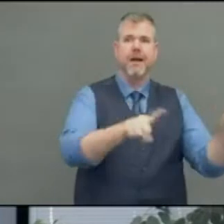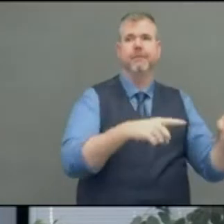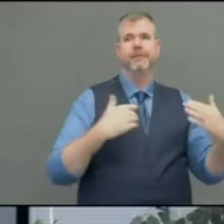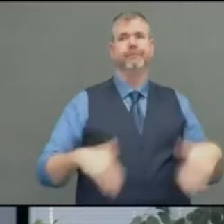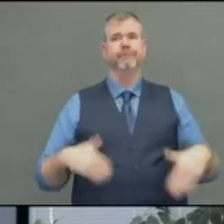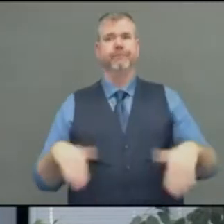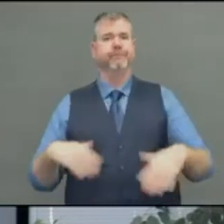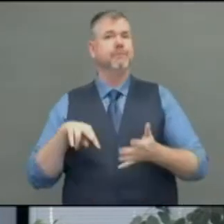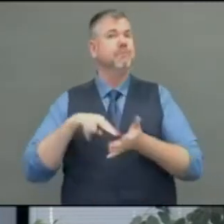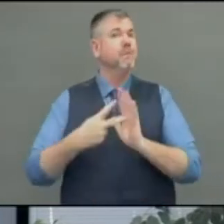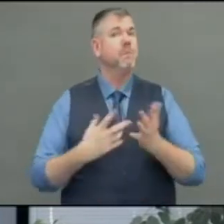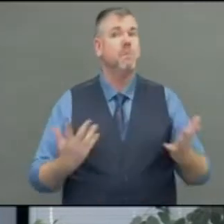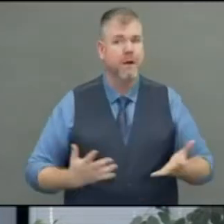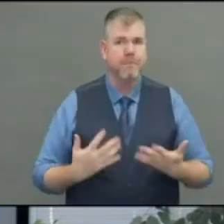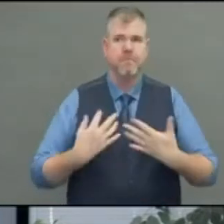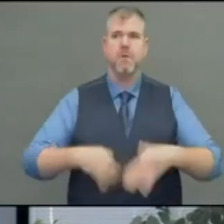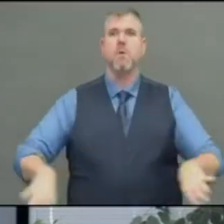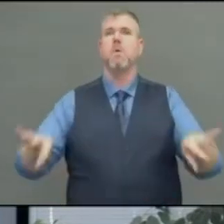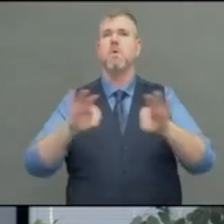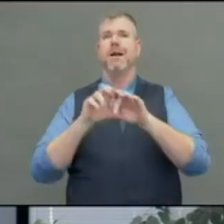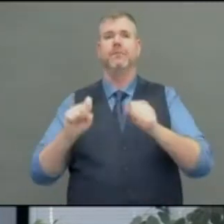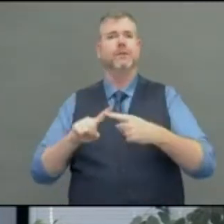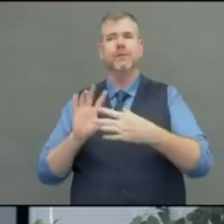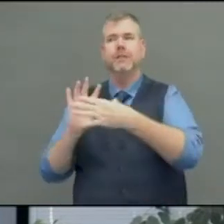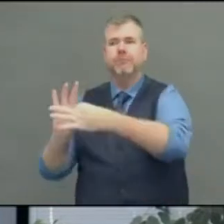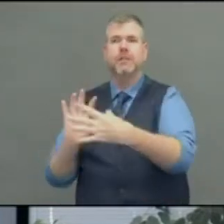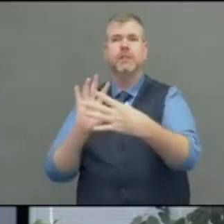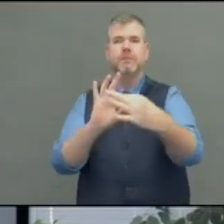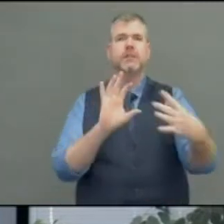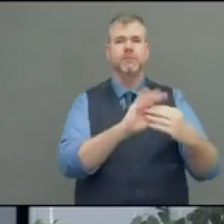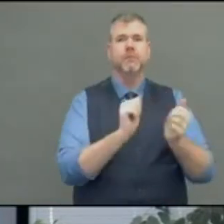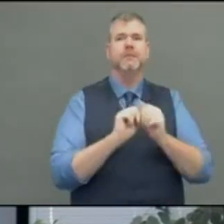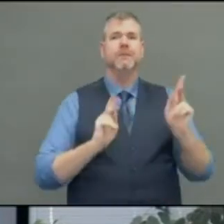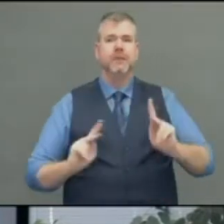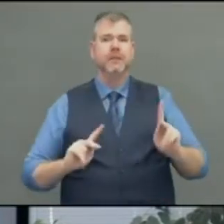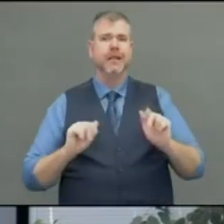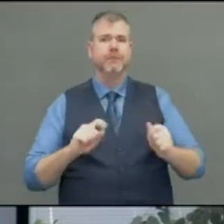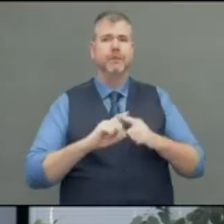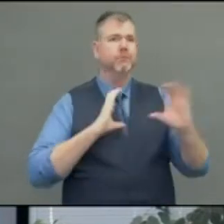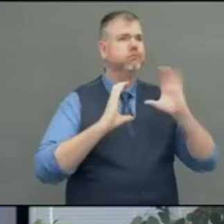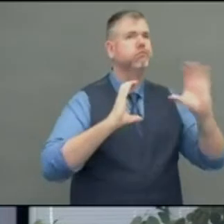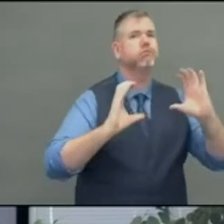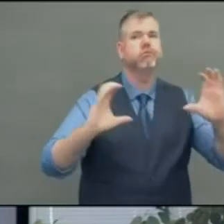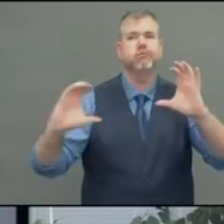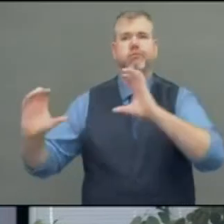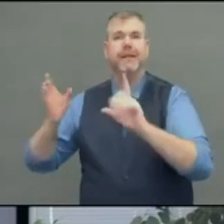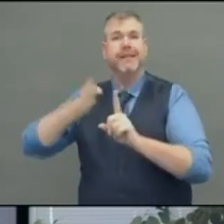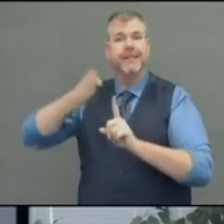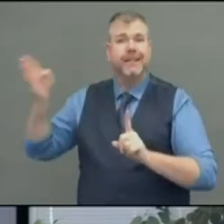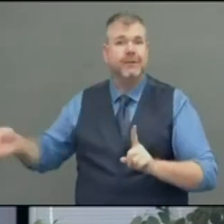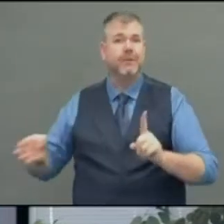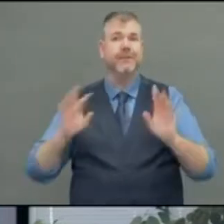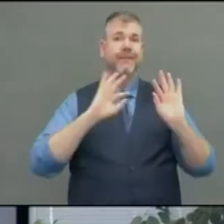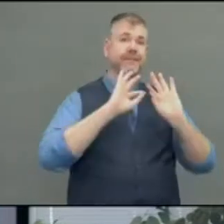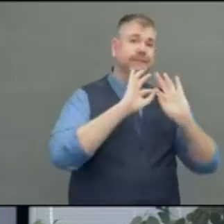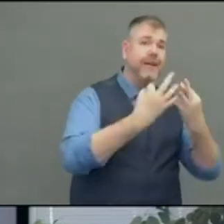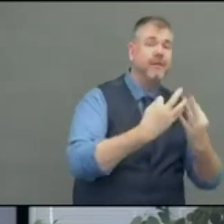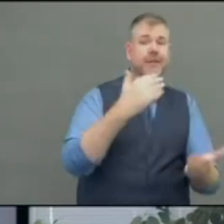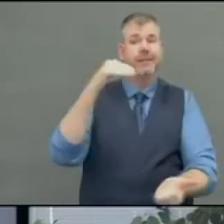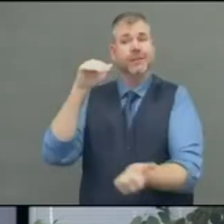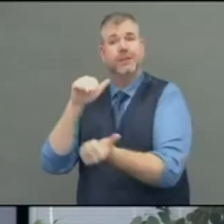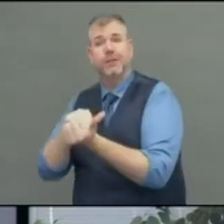able to stay connected, to be able to reach out to our neighbors, to reach out to our family members, to our doctors, to